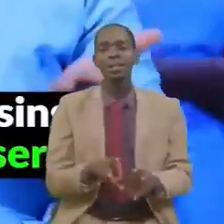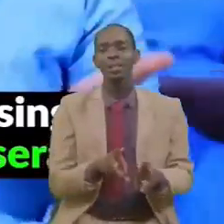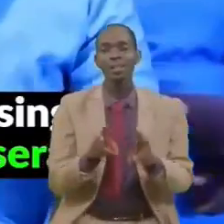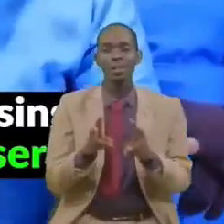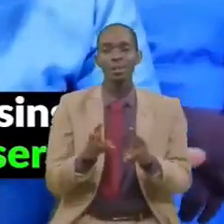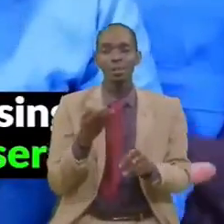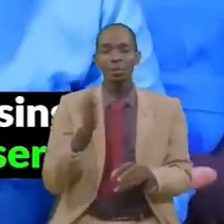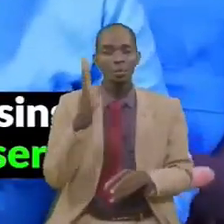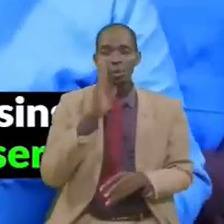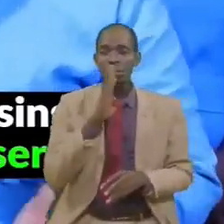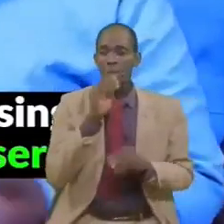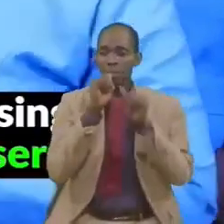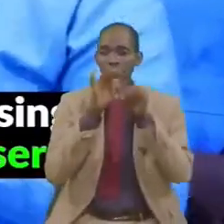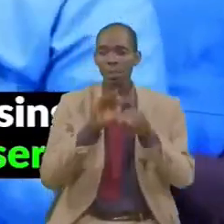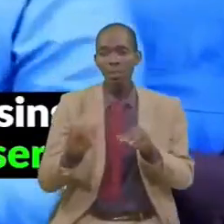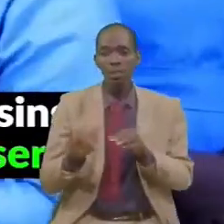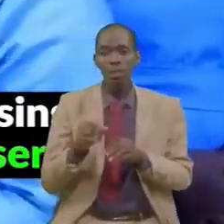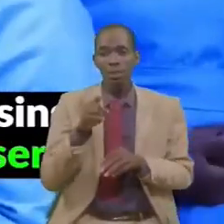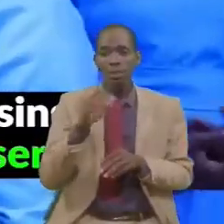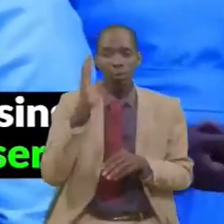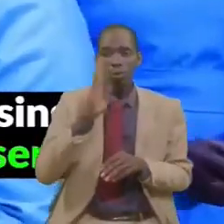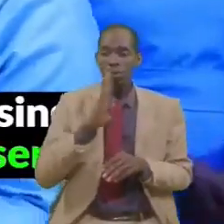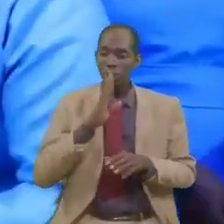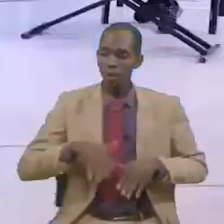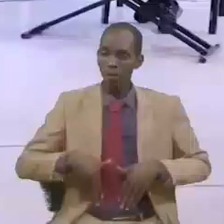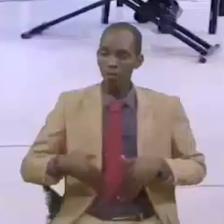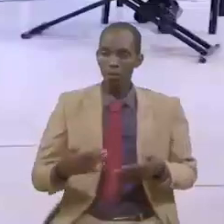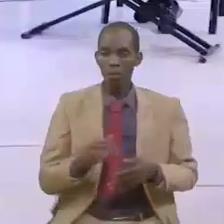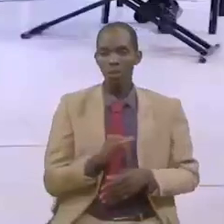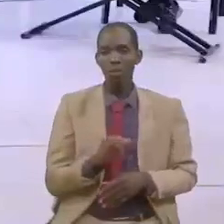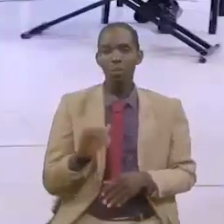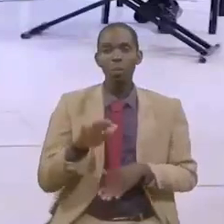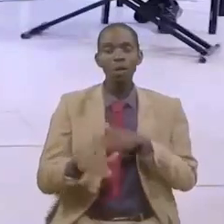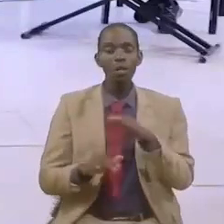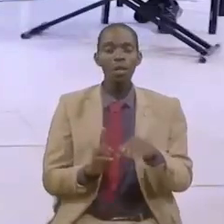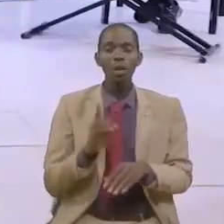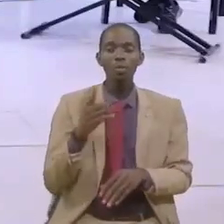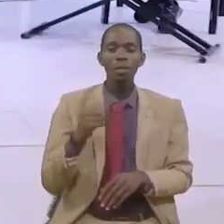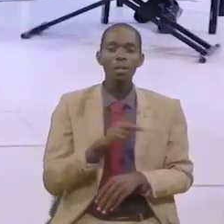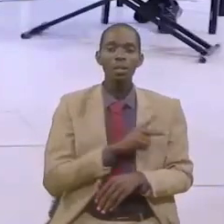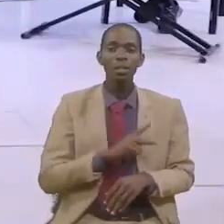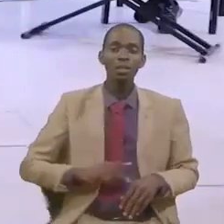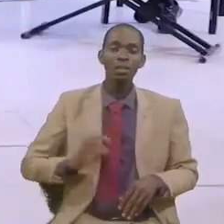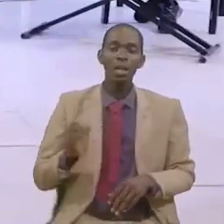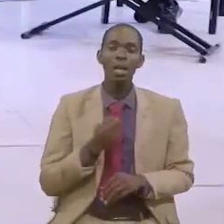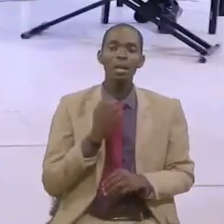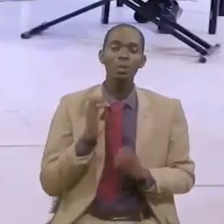highway. There be a blessing you be confessing. Walking up the King's